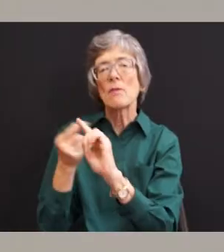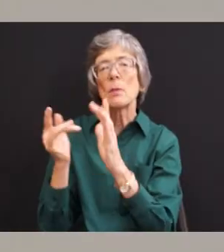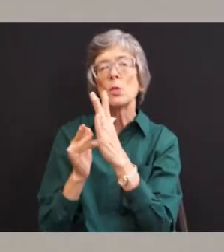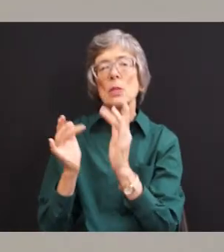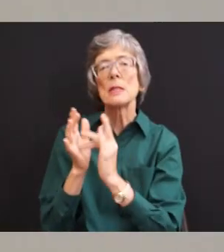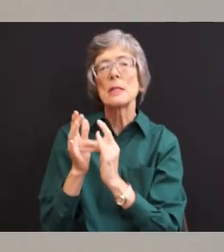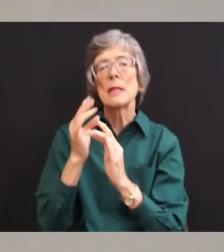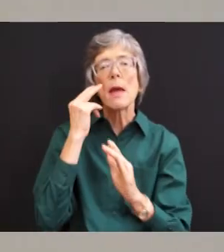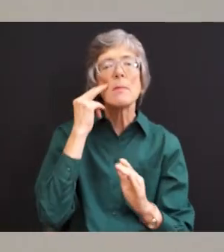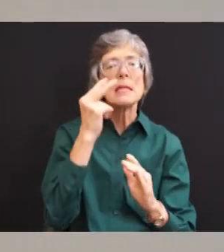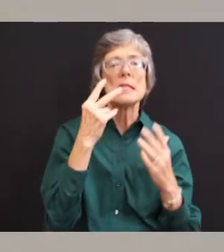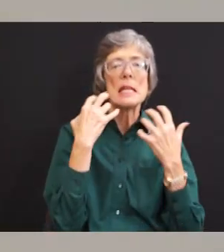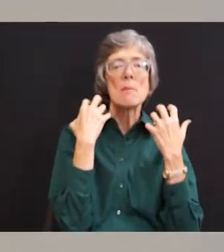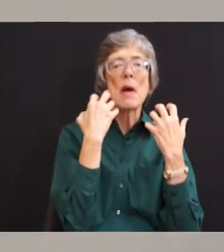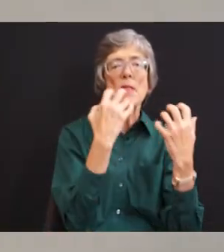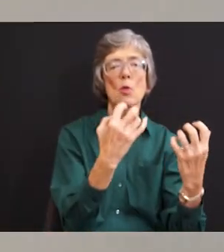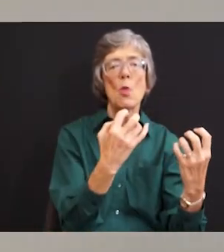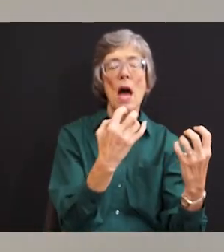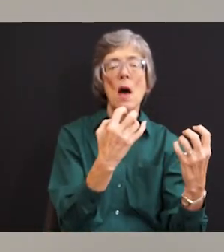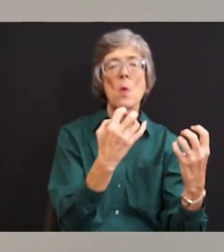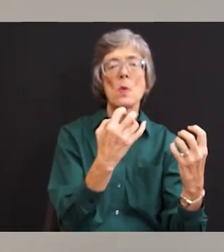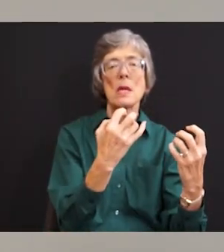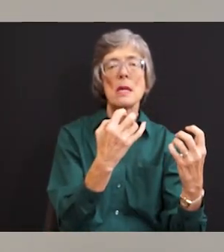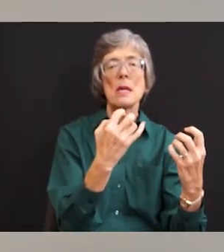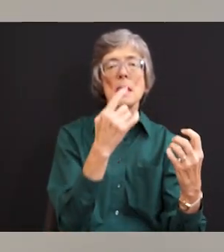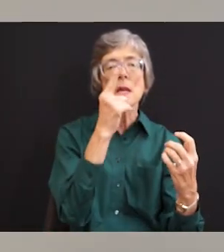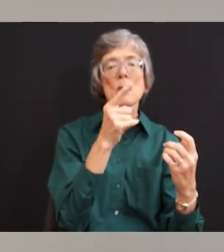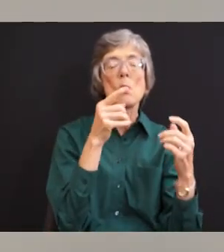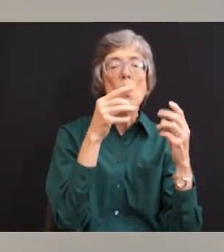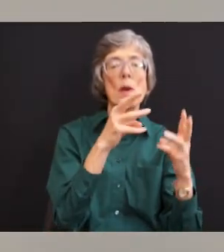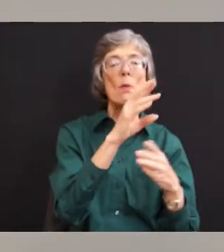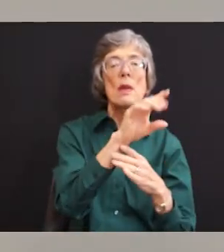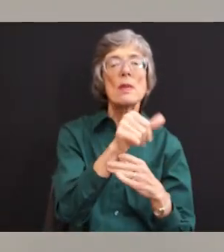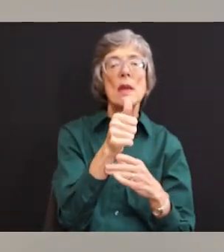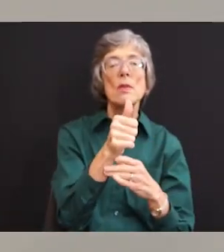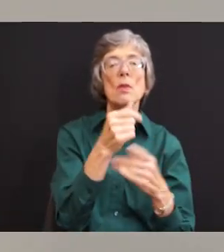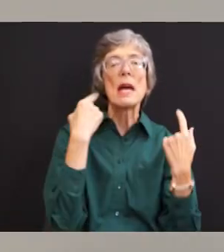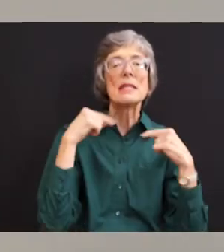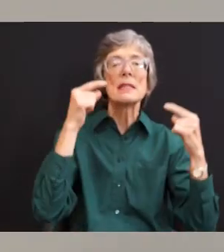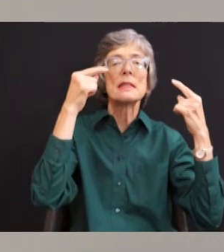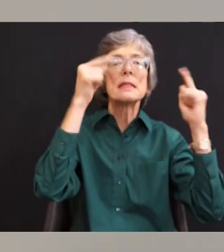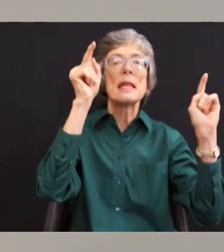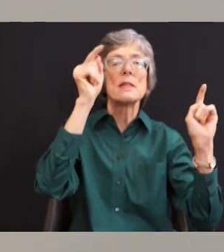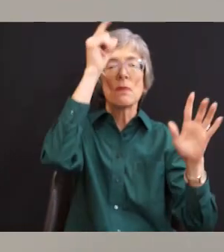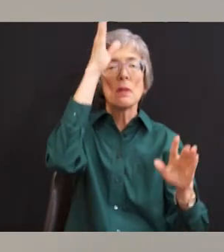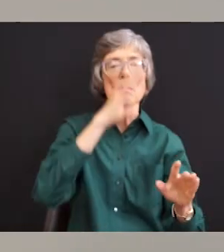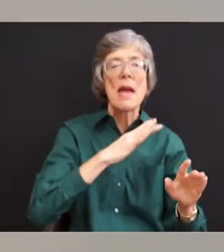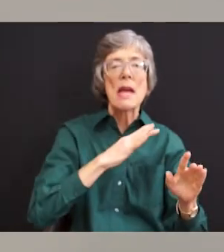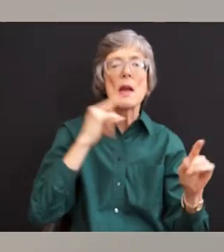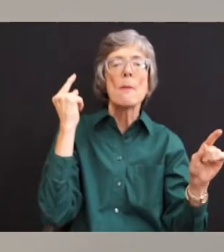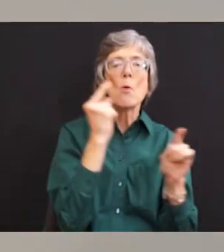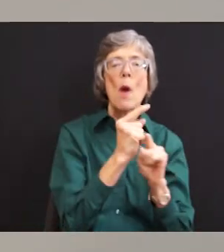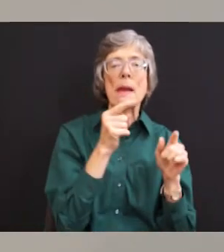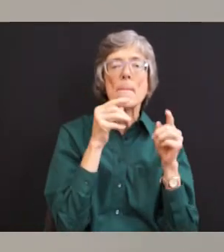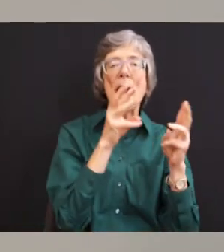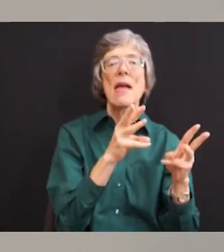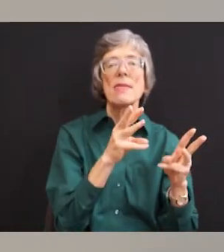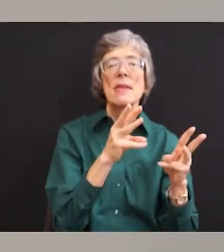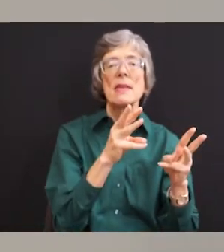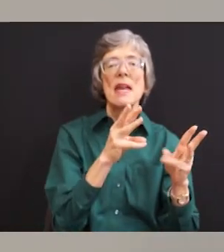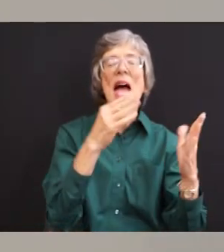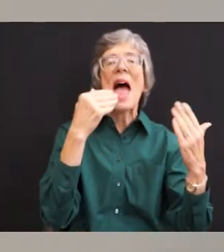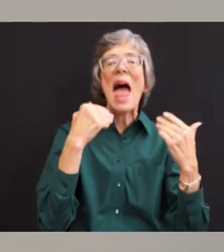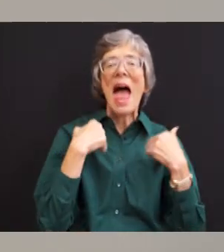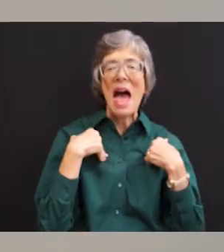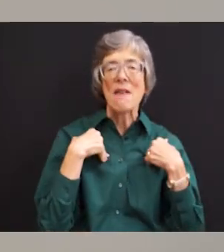by the crowd around him in one way or another as successful, as on the right path, having